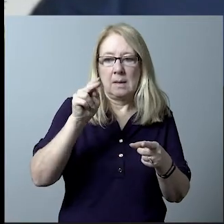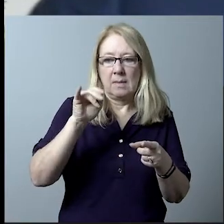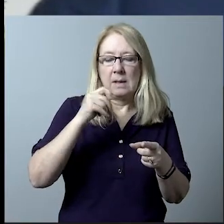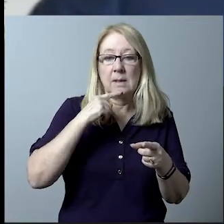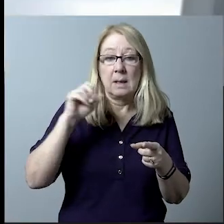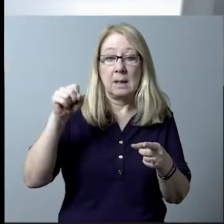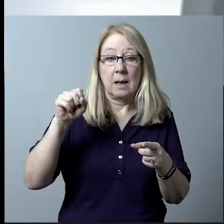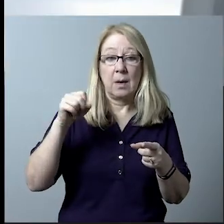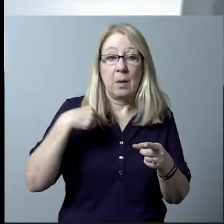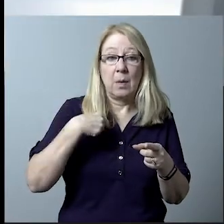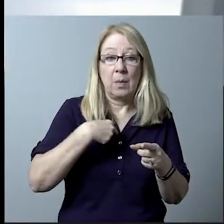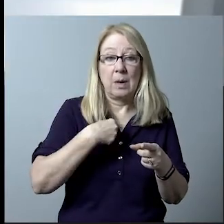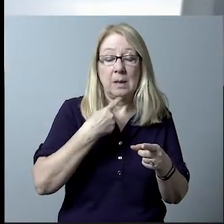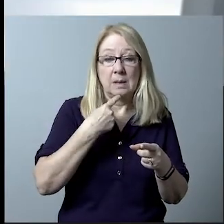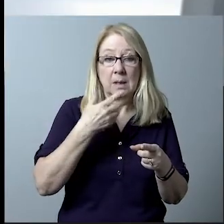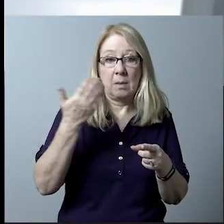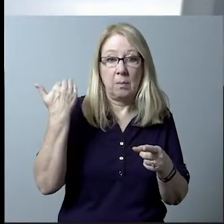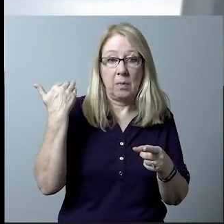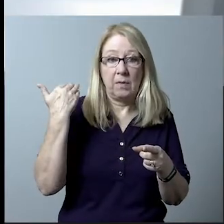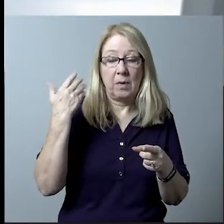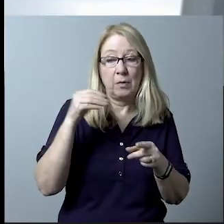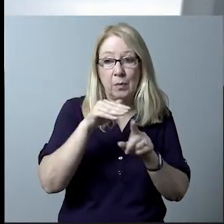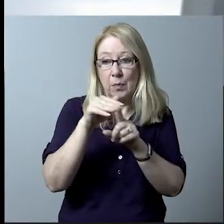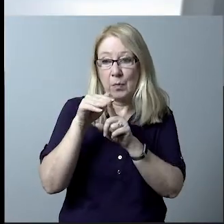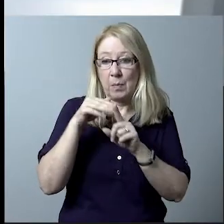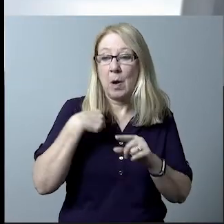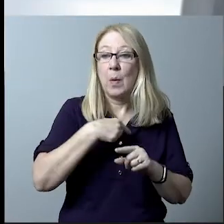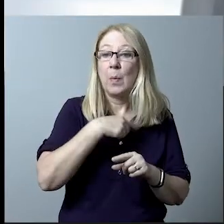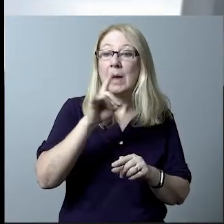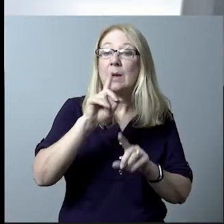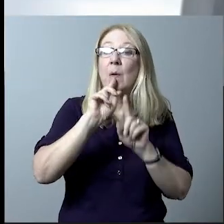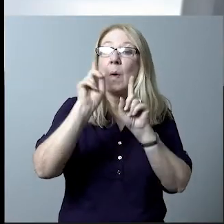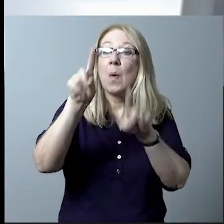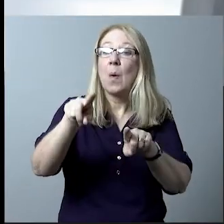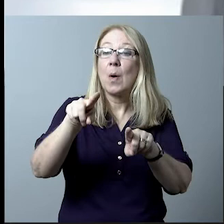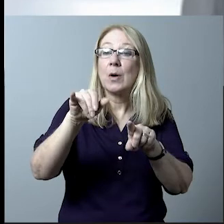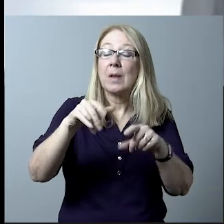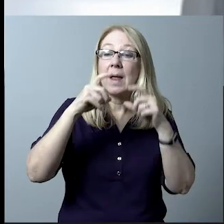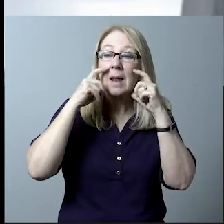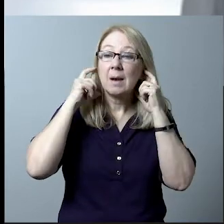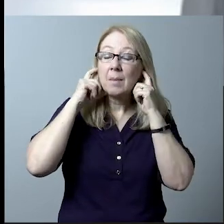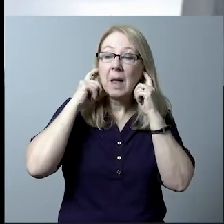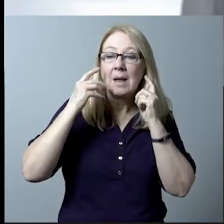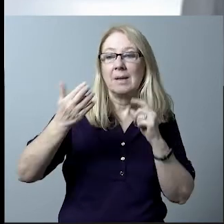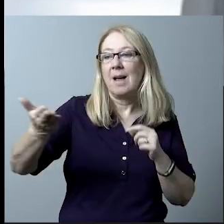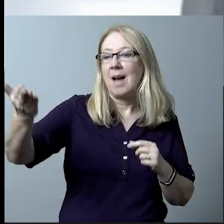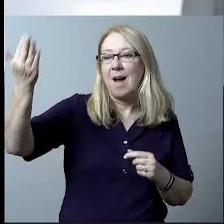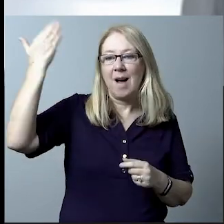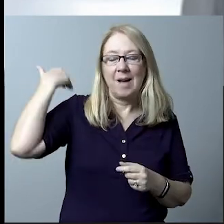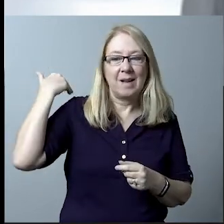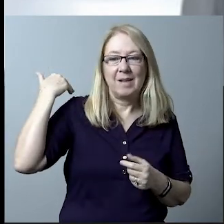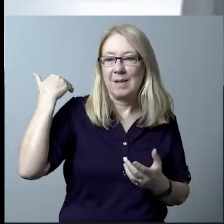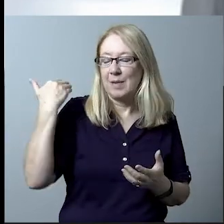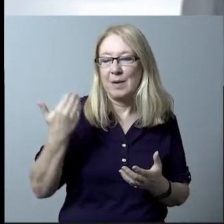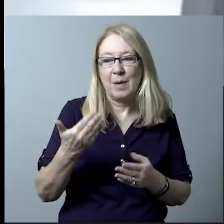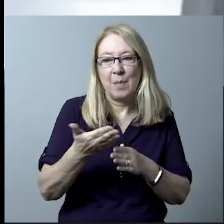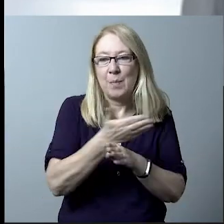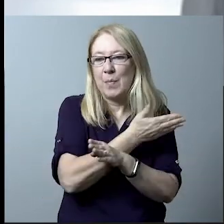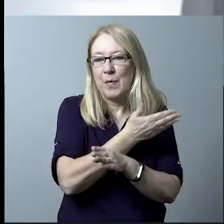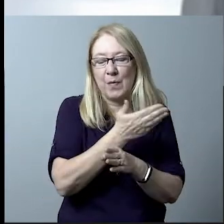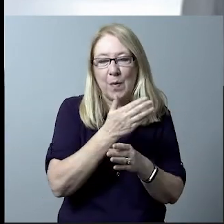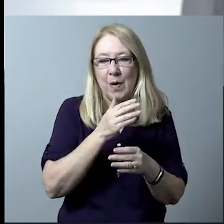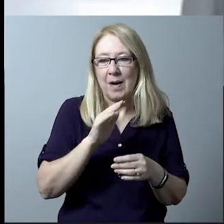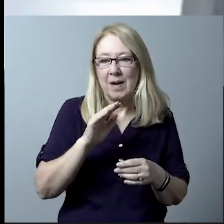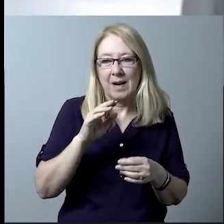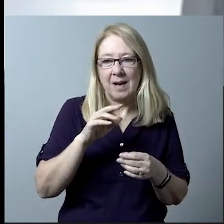Sure. So as we had mentioned before, and just a reminder, we ordered the face coverings pre the research study that